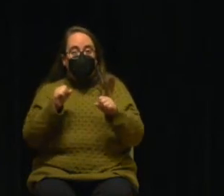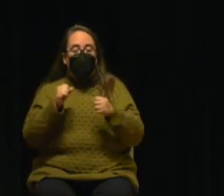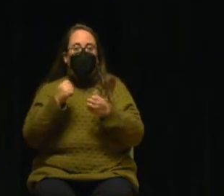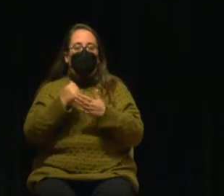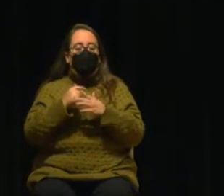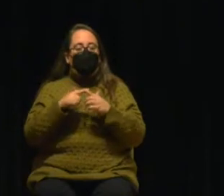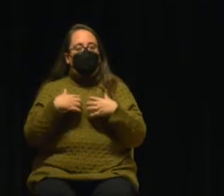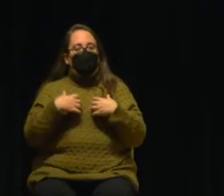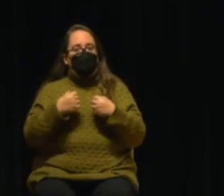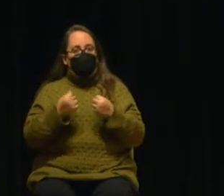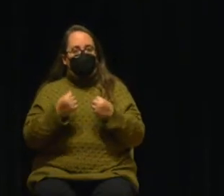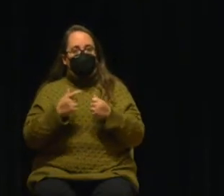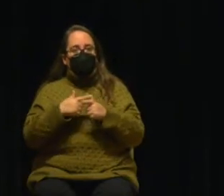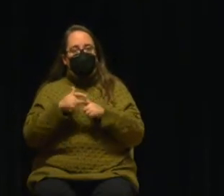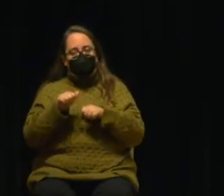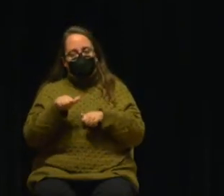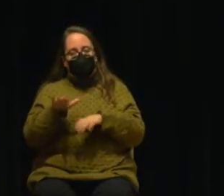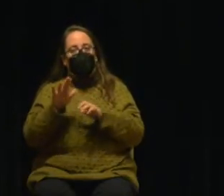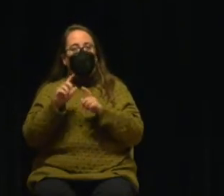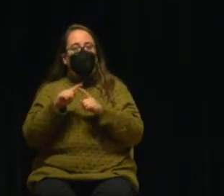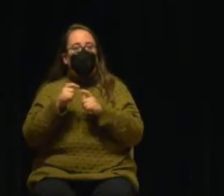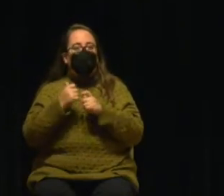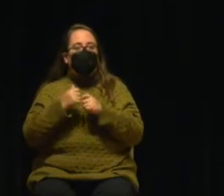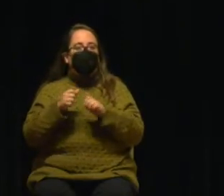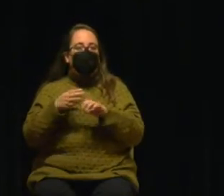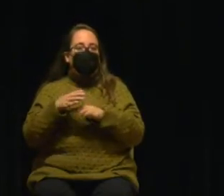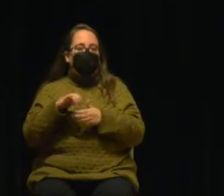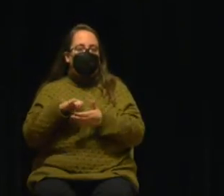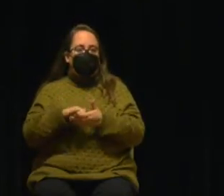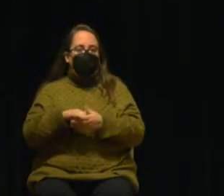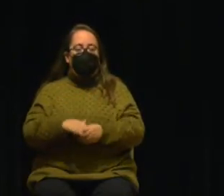him recover, and sending him on to safety afterwards.